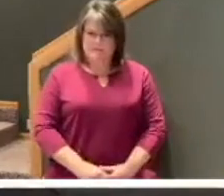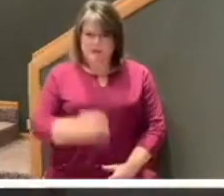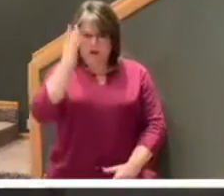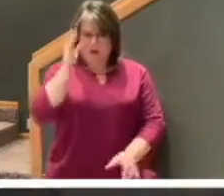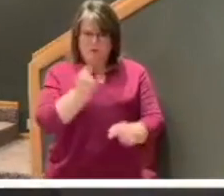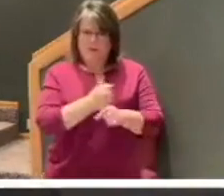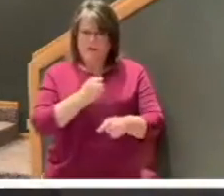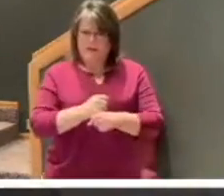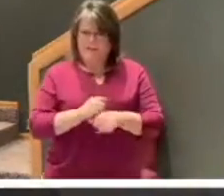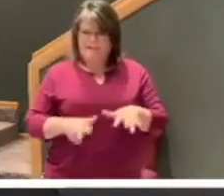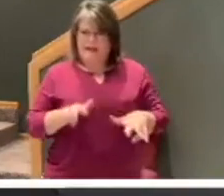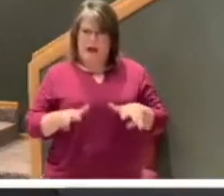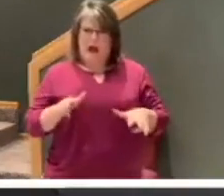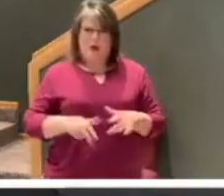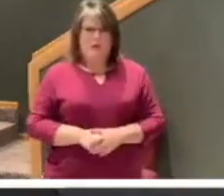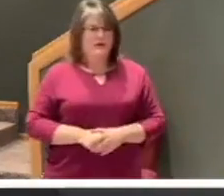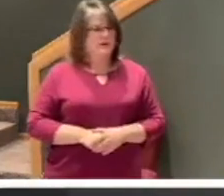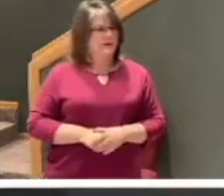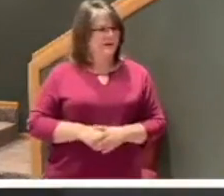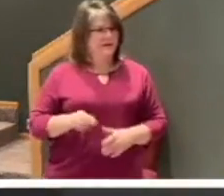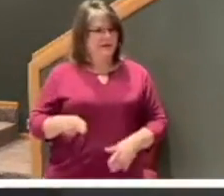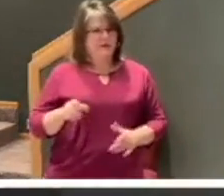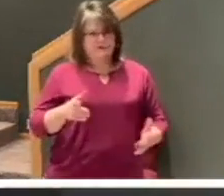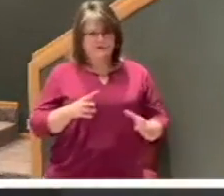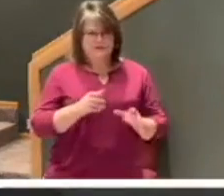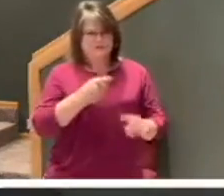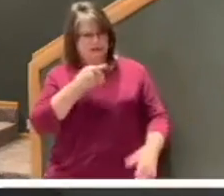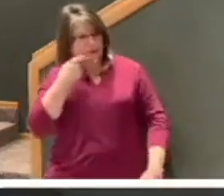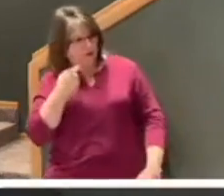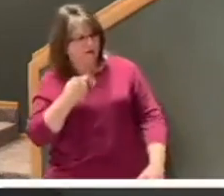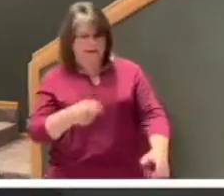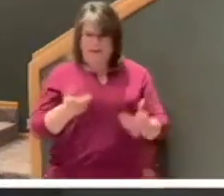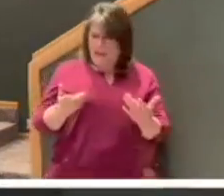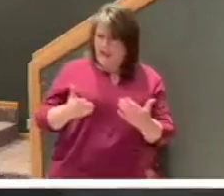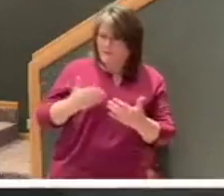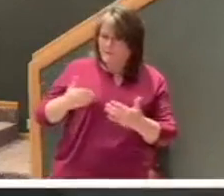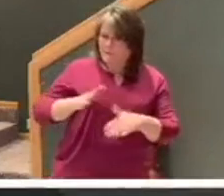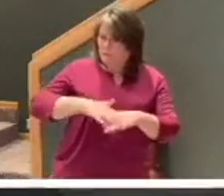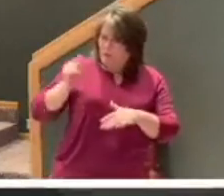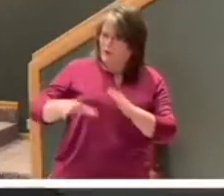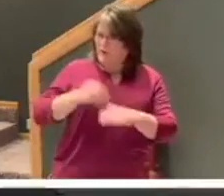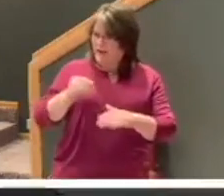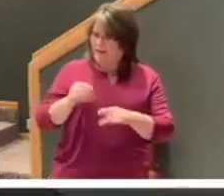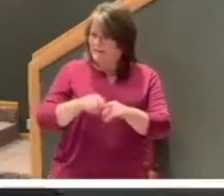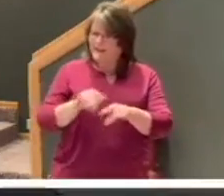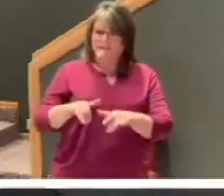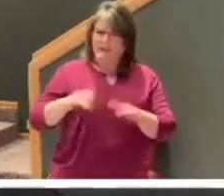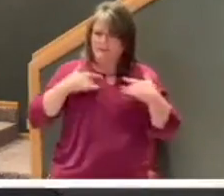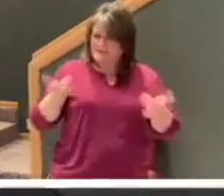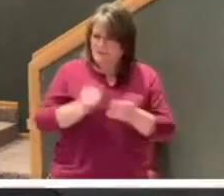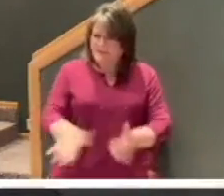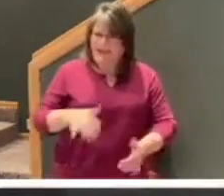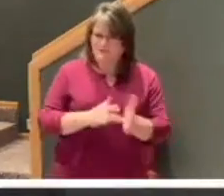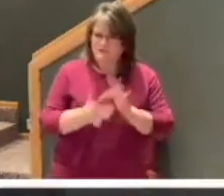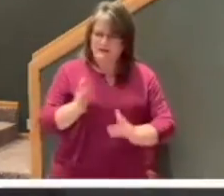making this awkward? I mean, she was on the hook, man. And then here you go calling her out like that. What's that about?